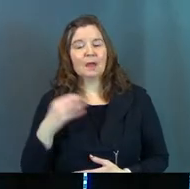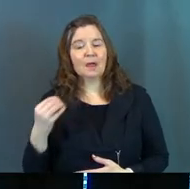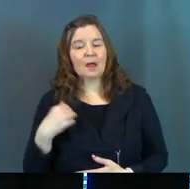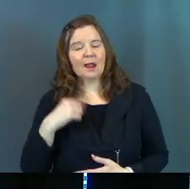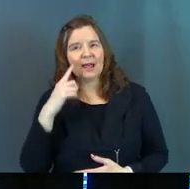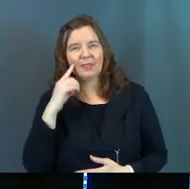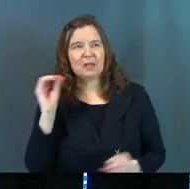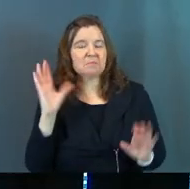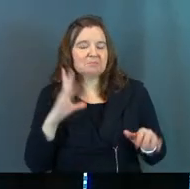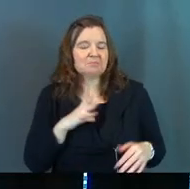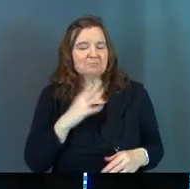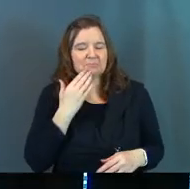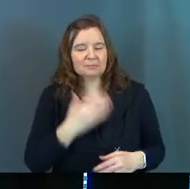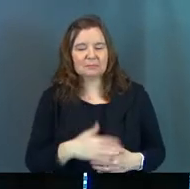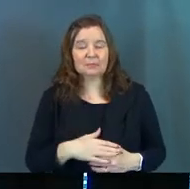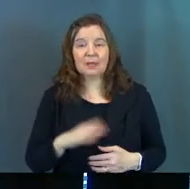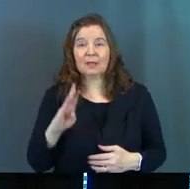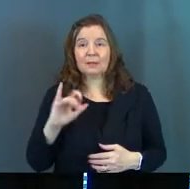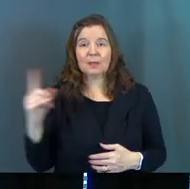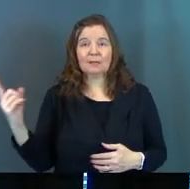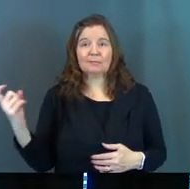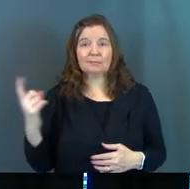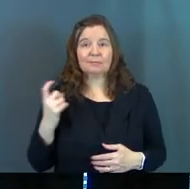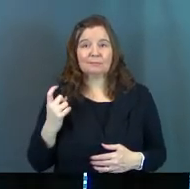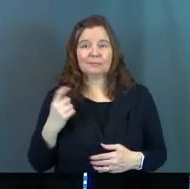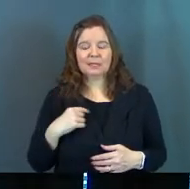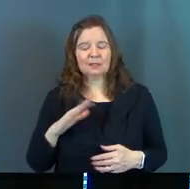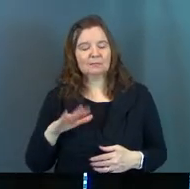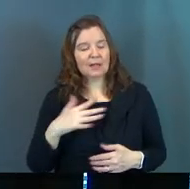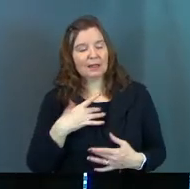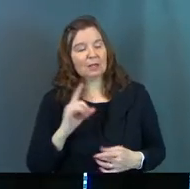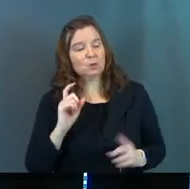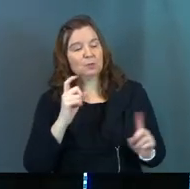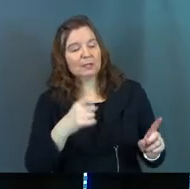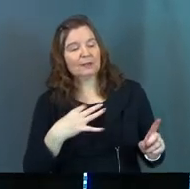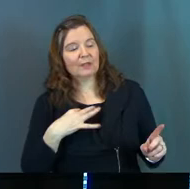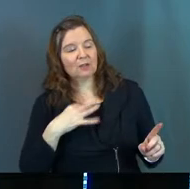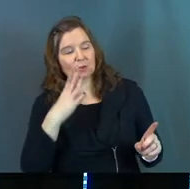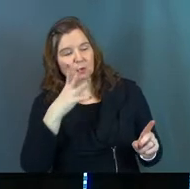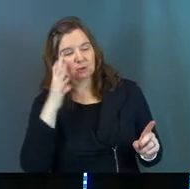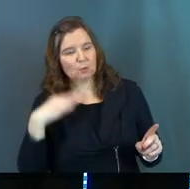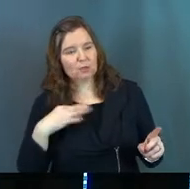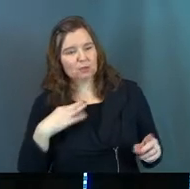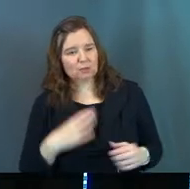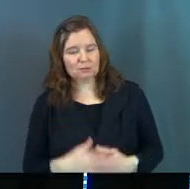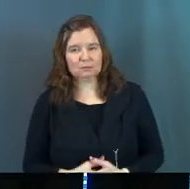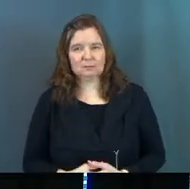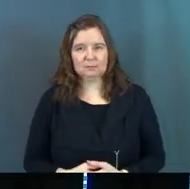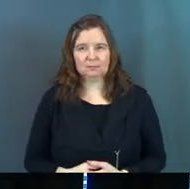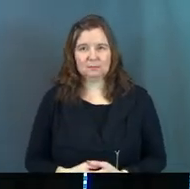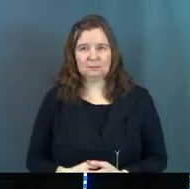And I think nothing of it. And then Bill comes walking over to me, and he's like, I'd like you to give that guy your sweatshirt.